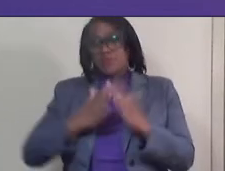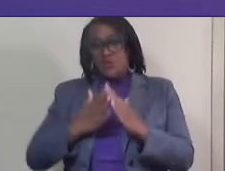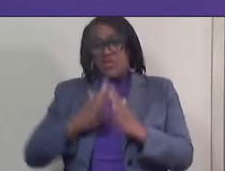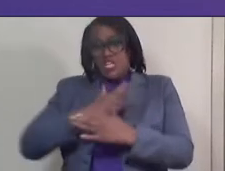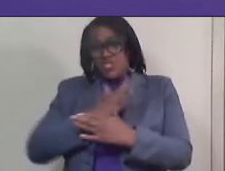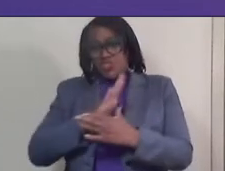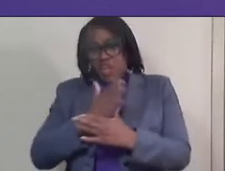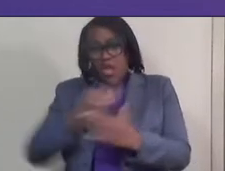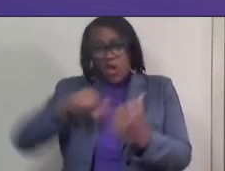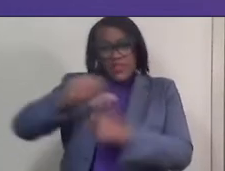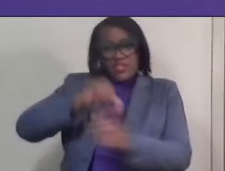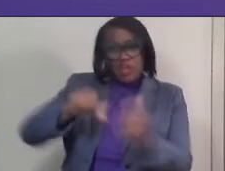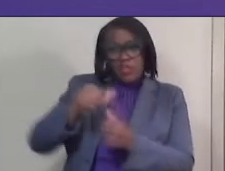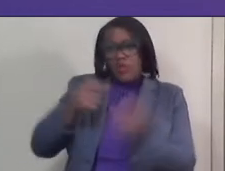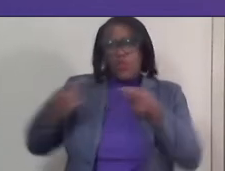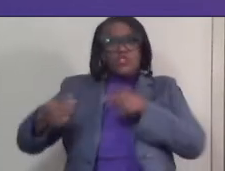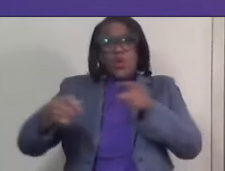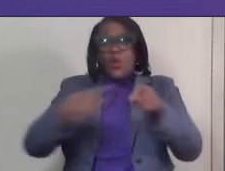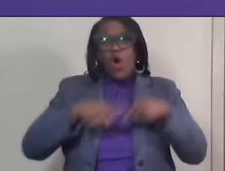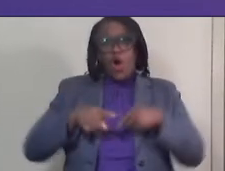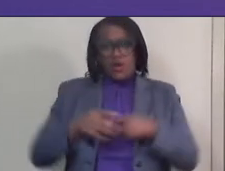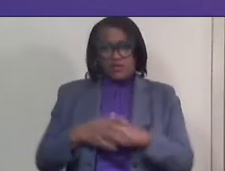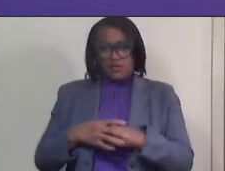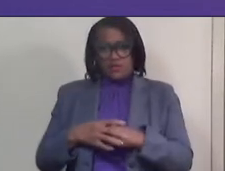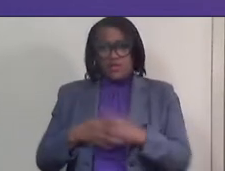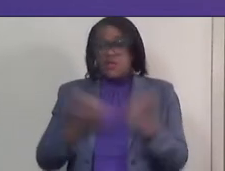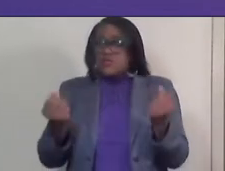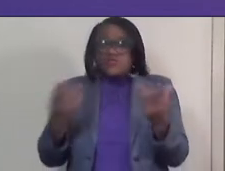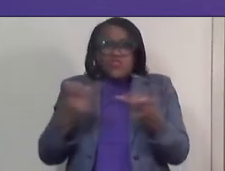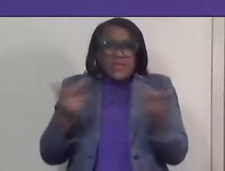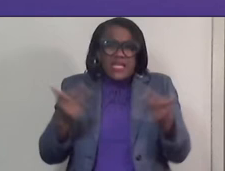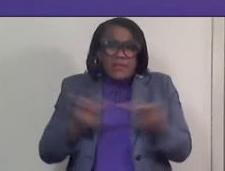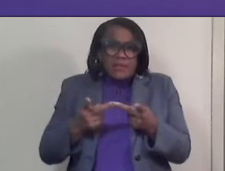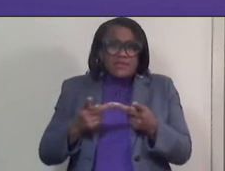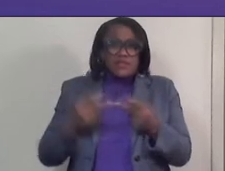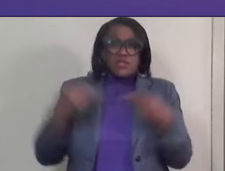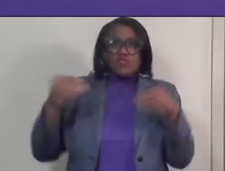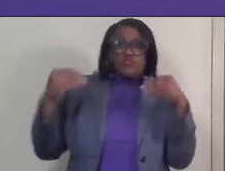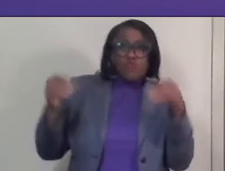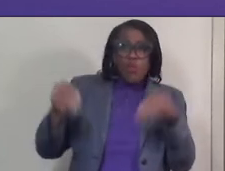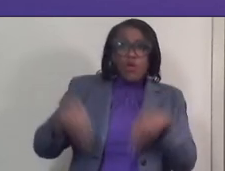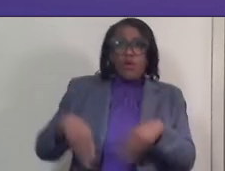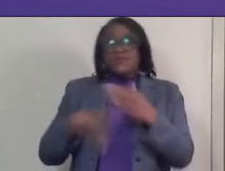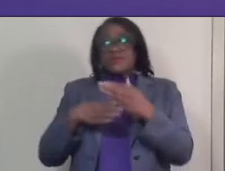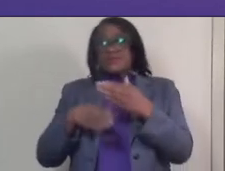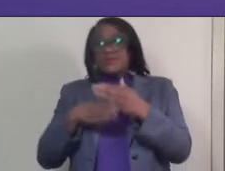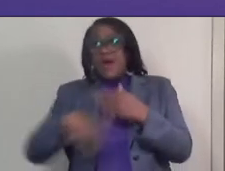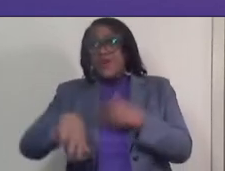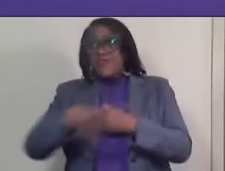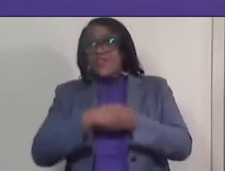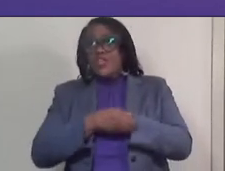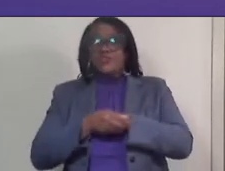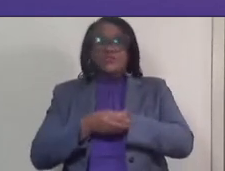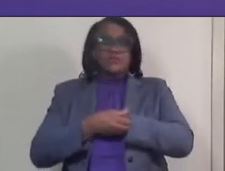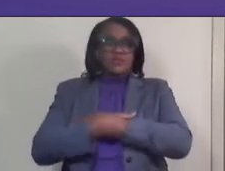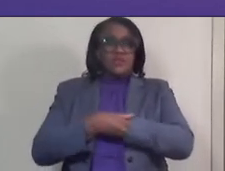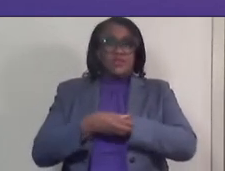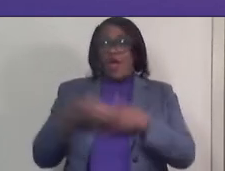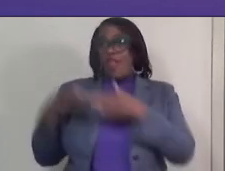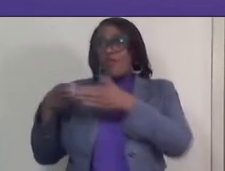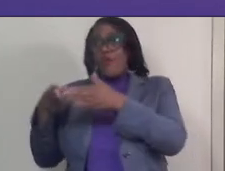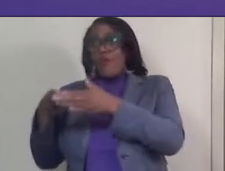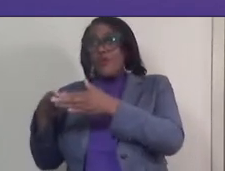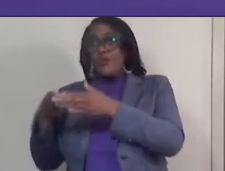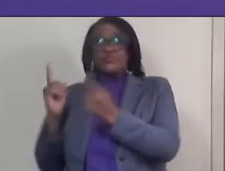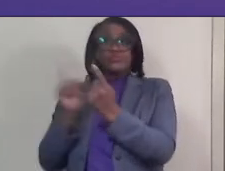what's going on? There's so many places, at a grocery store, at a soccer field, right on the corner, as we